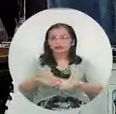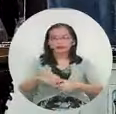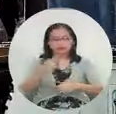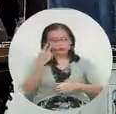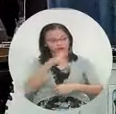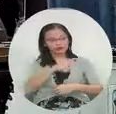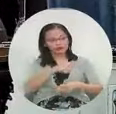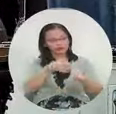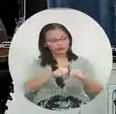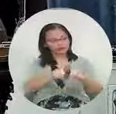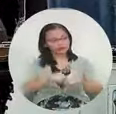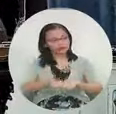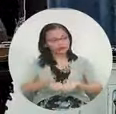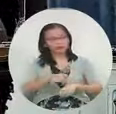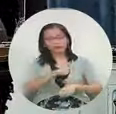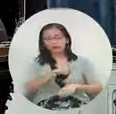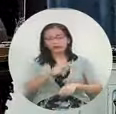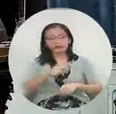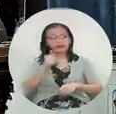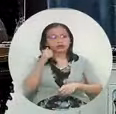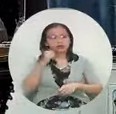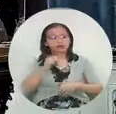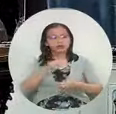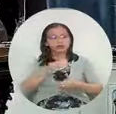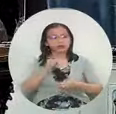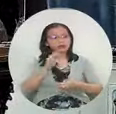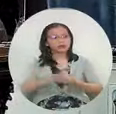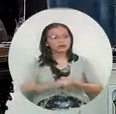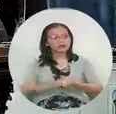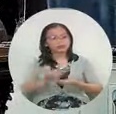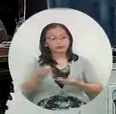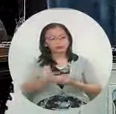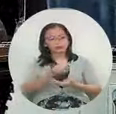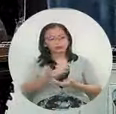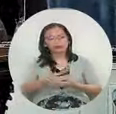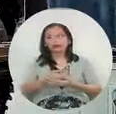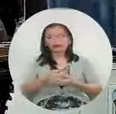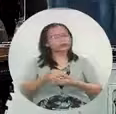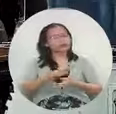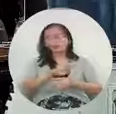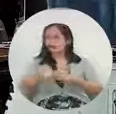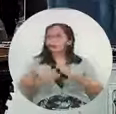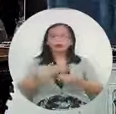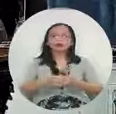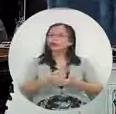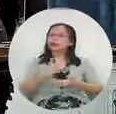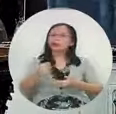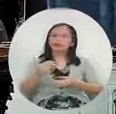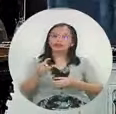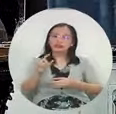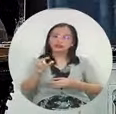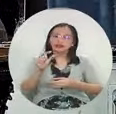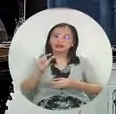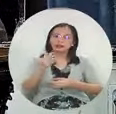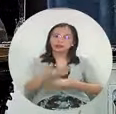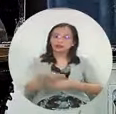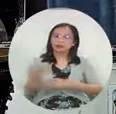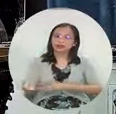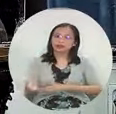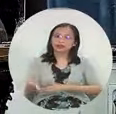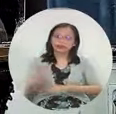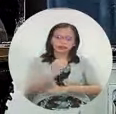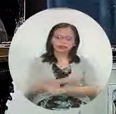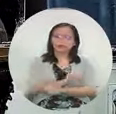Tanawa ng sapatos, oh, tanawa. Inang iyong asawa, tanawa ng medyas, bago. Amo na. Oh, naunsa mo,